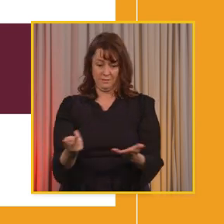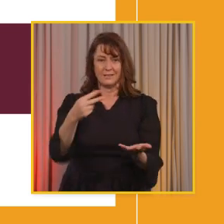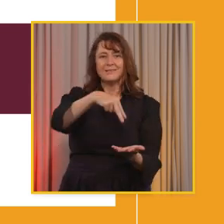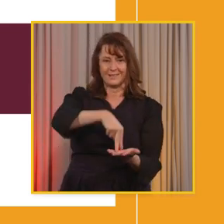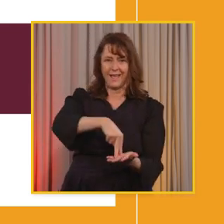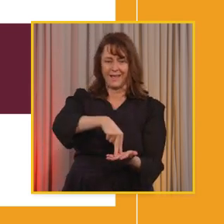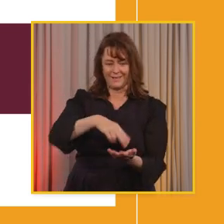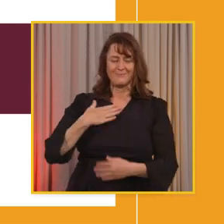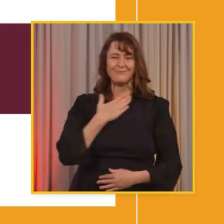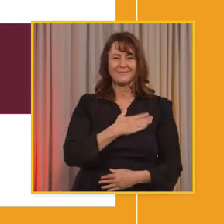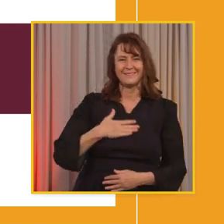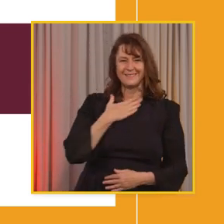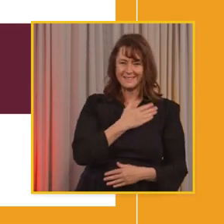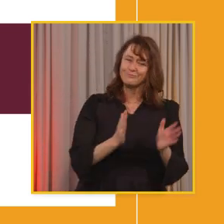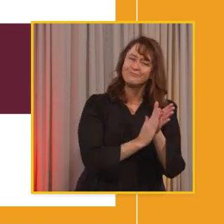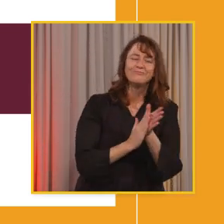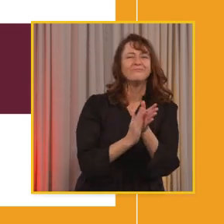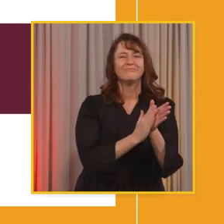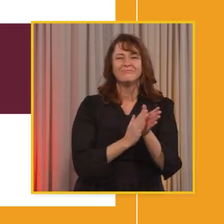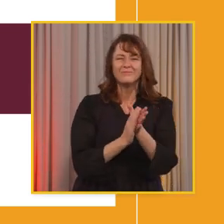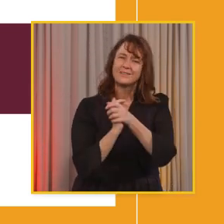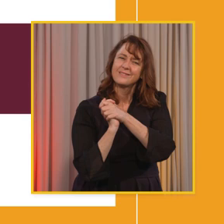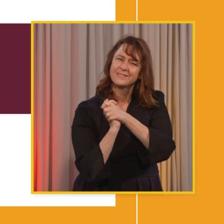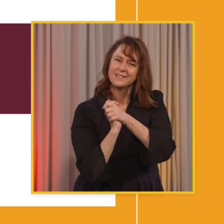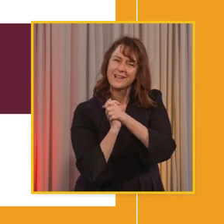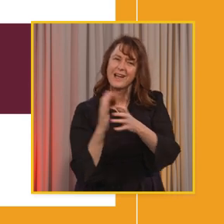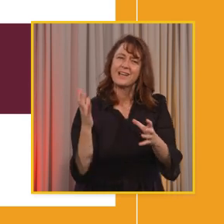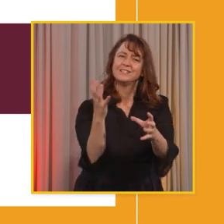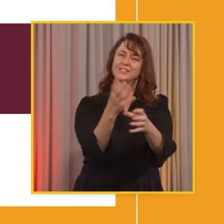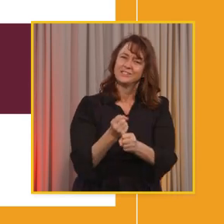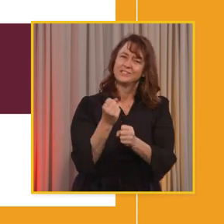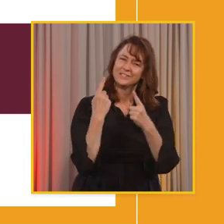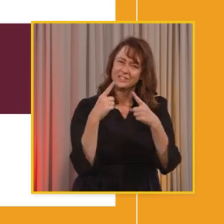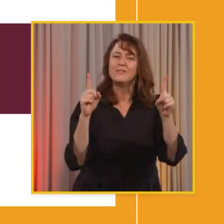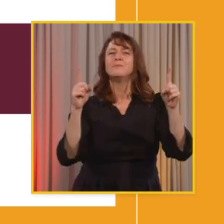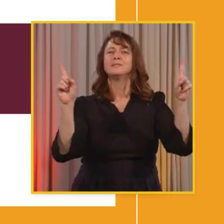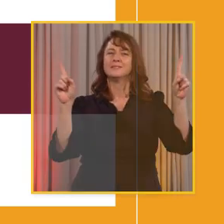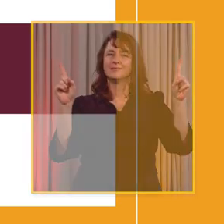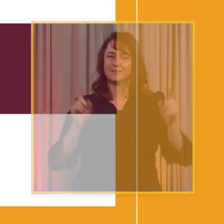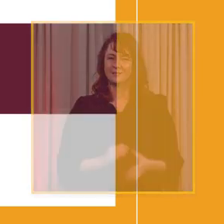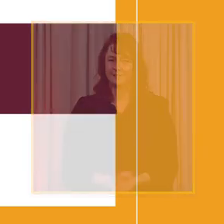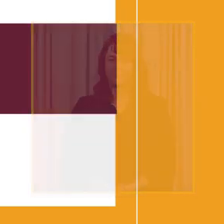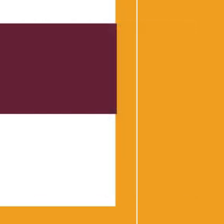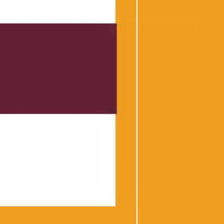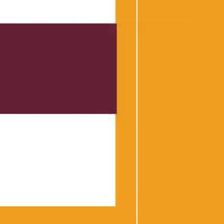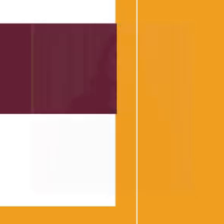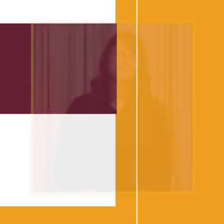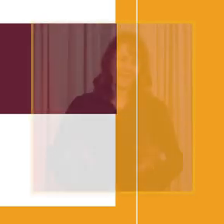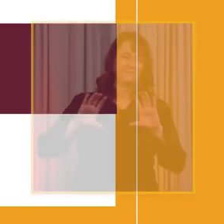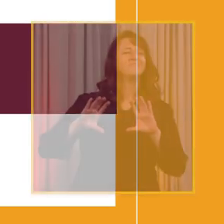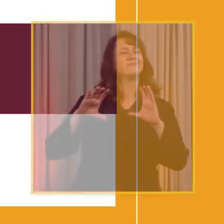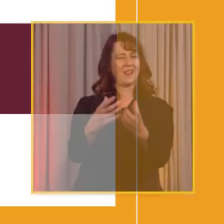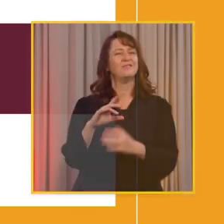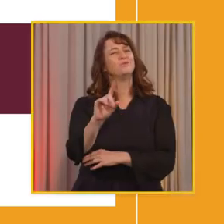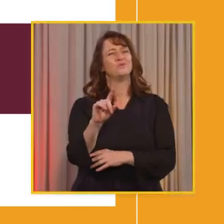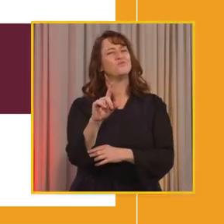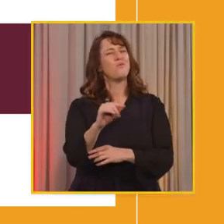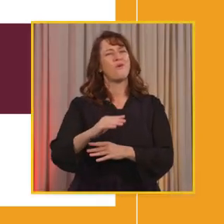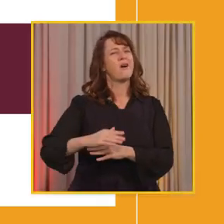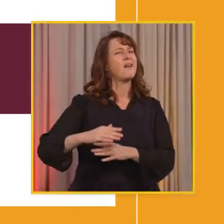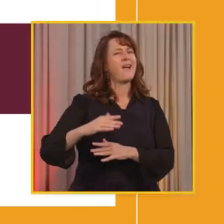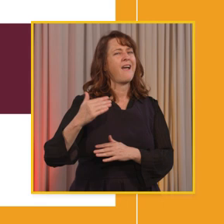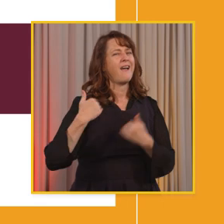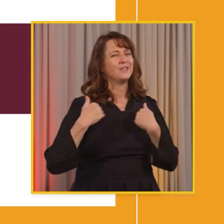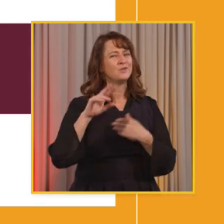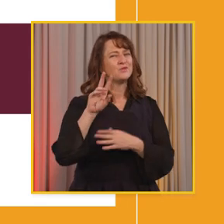stand. Please join me in congratulating these students for their academic achievements. The class of